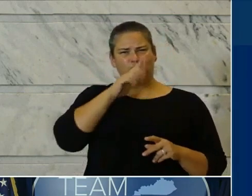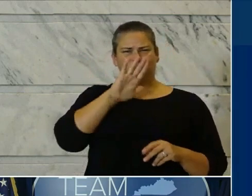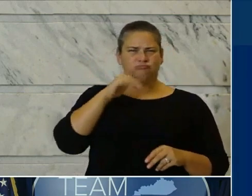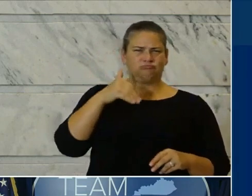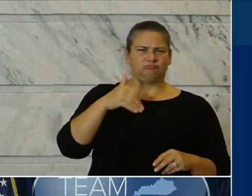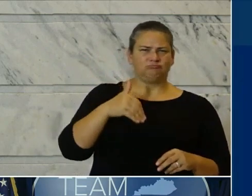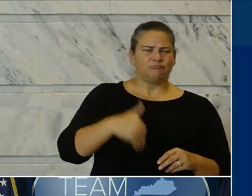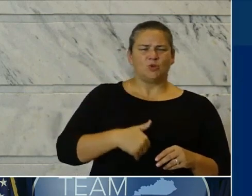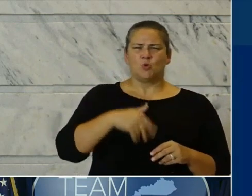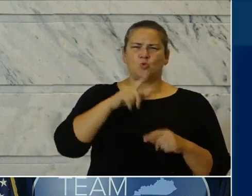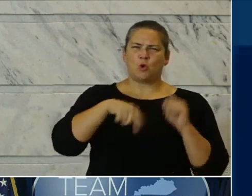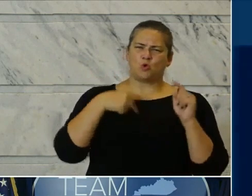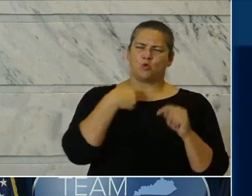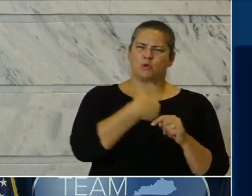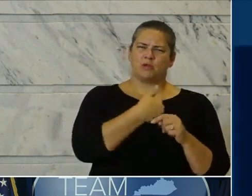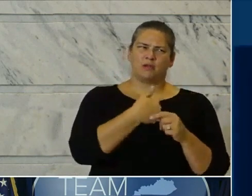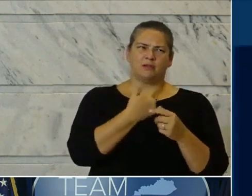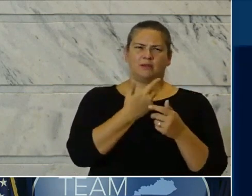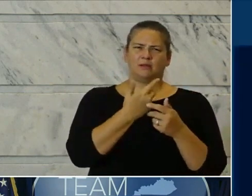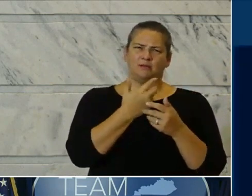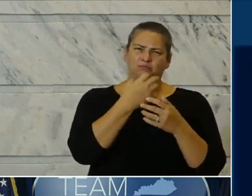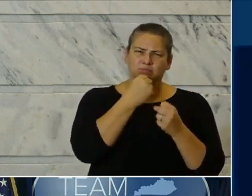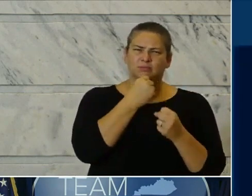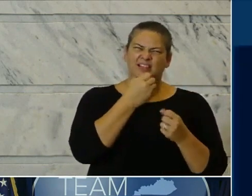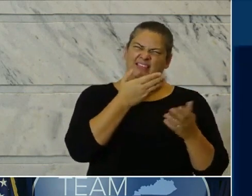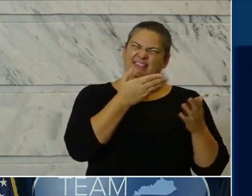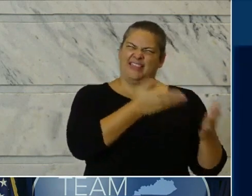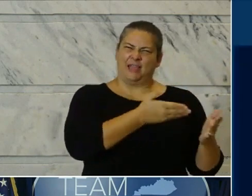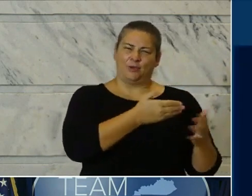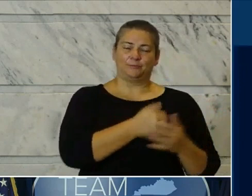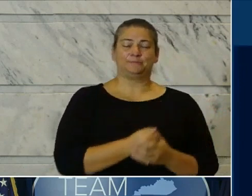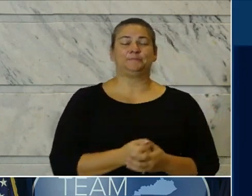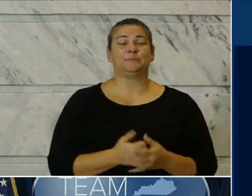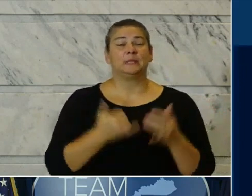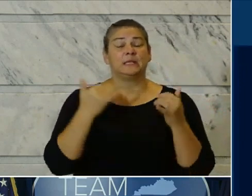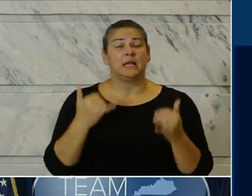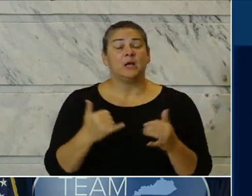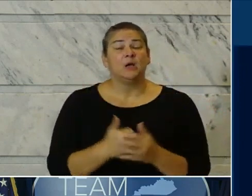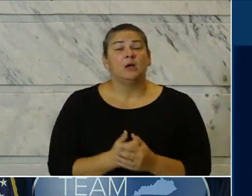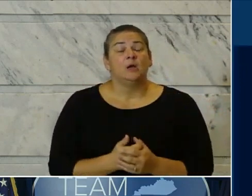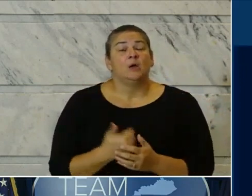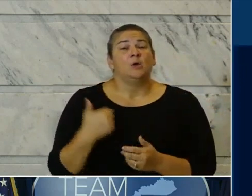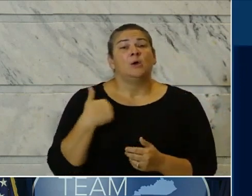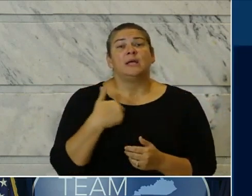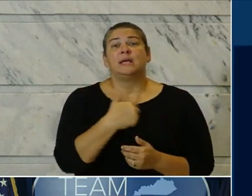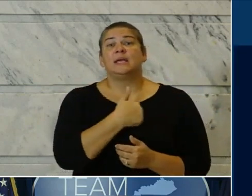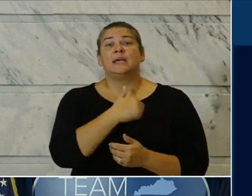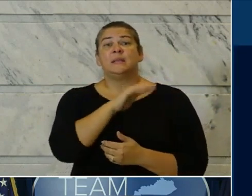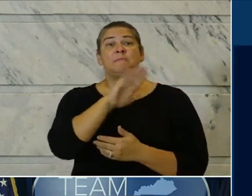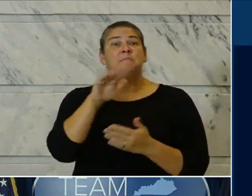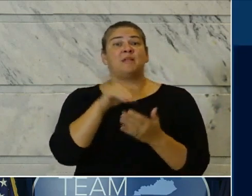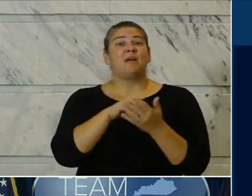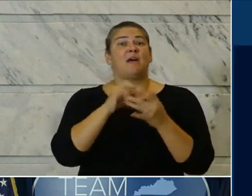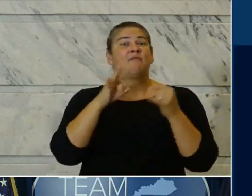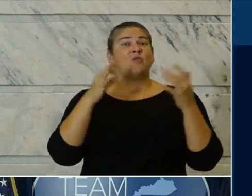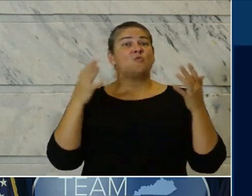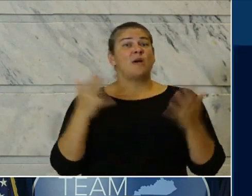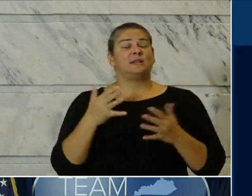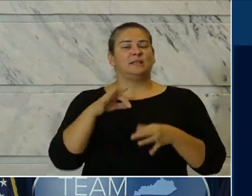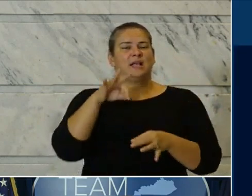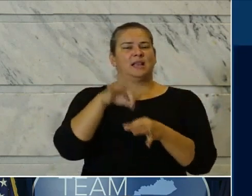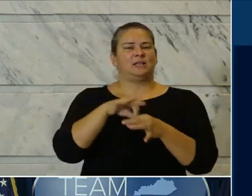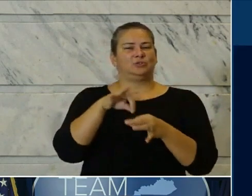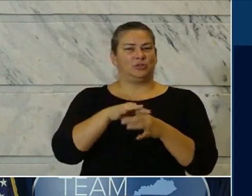All right, next, we are now in the midst of this election coming up in